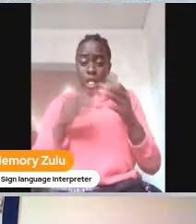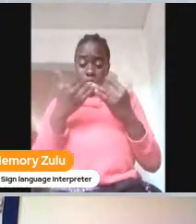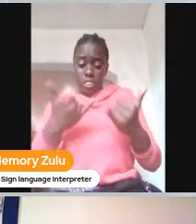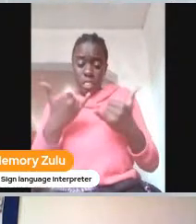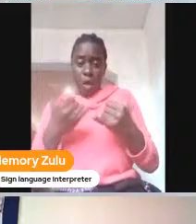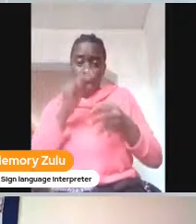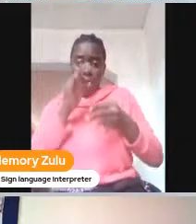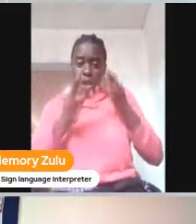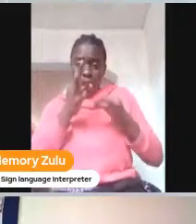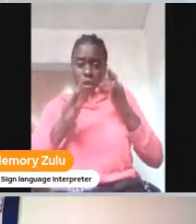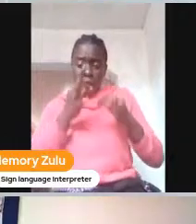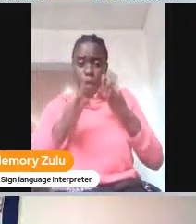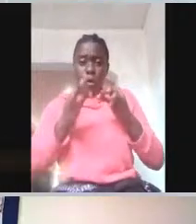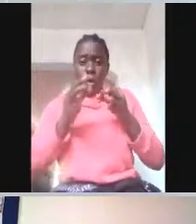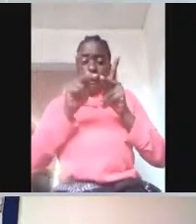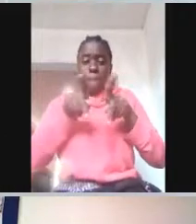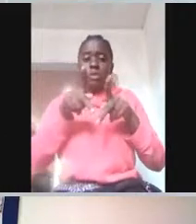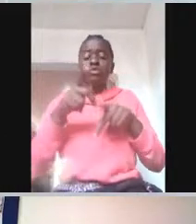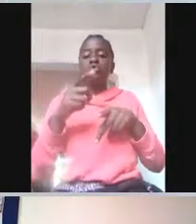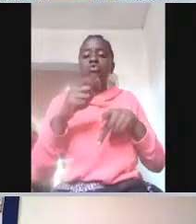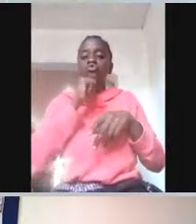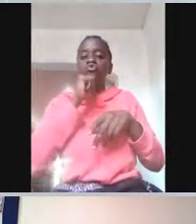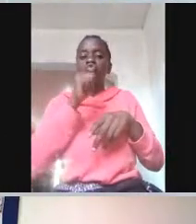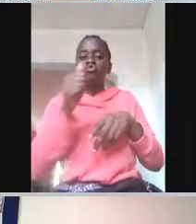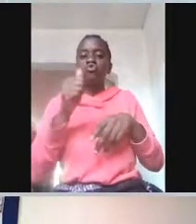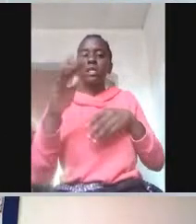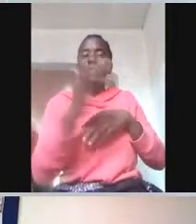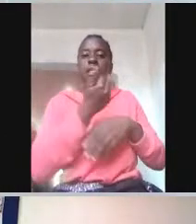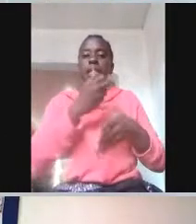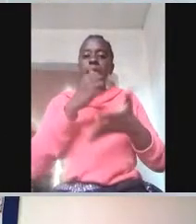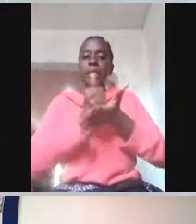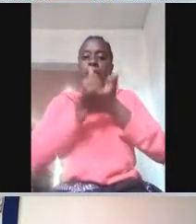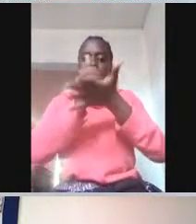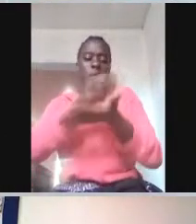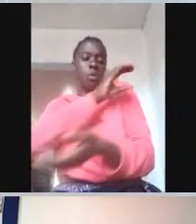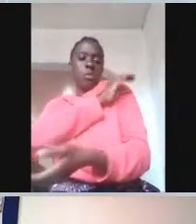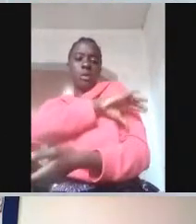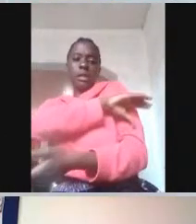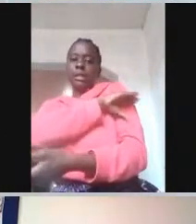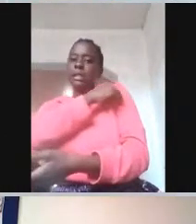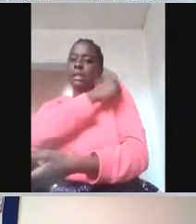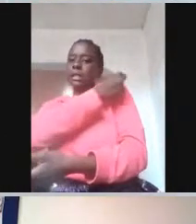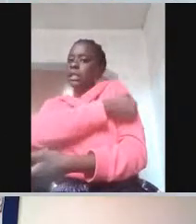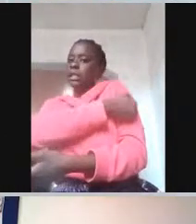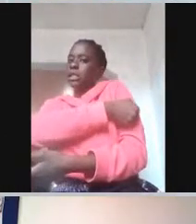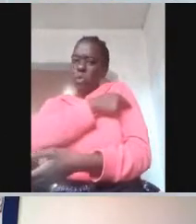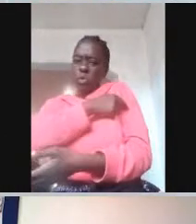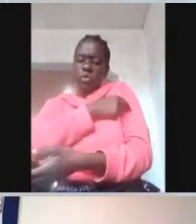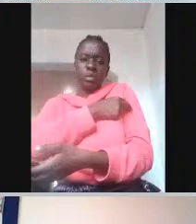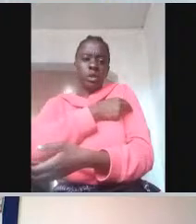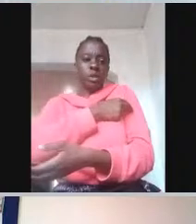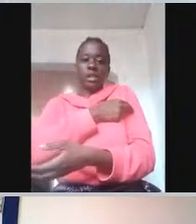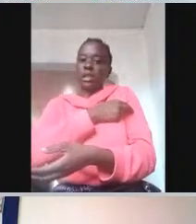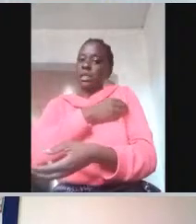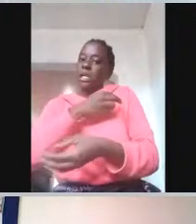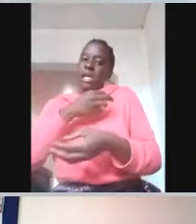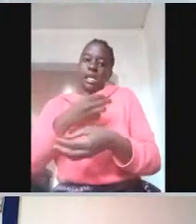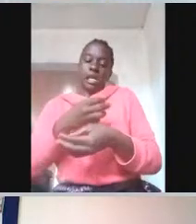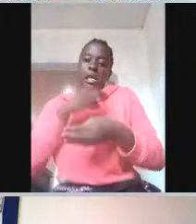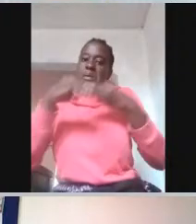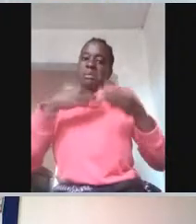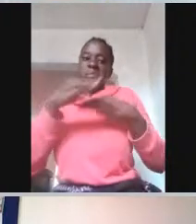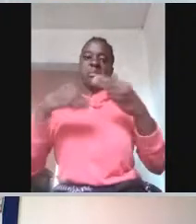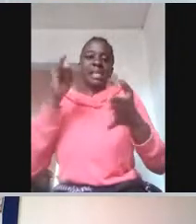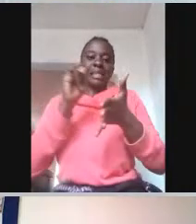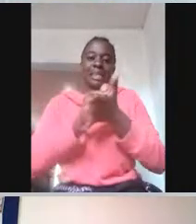you've gotten healed. Meanwhile, the the bacteria are there in your body manifesting.